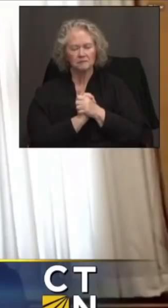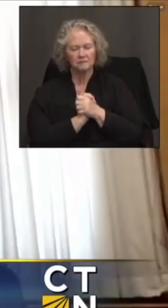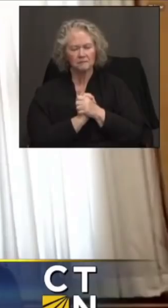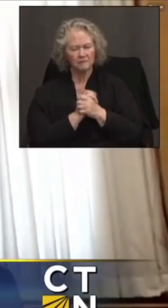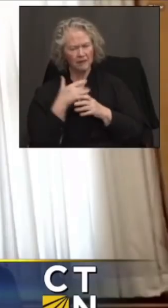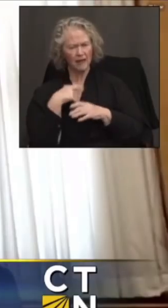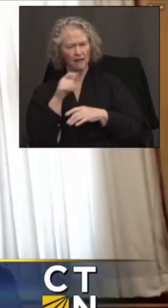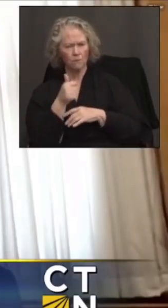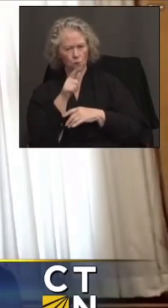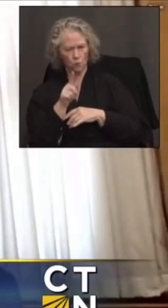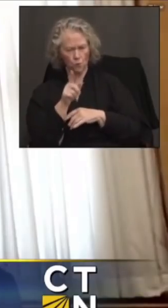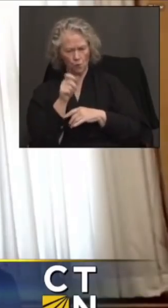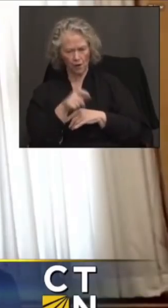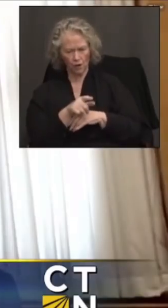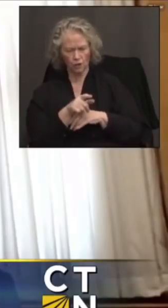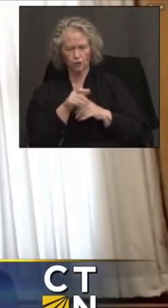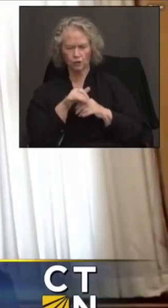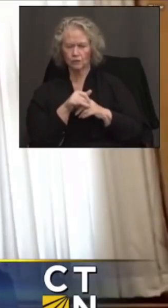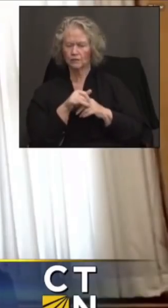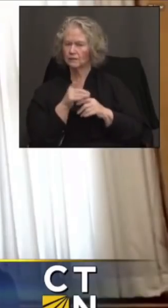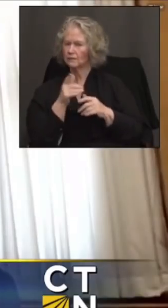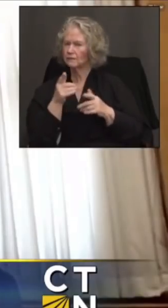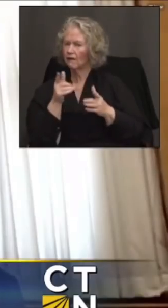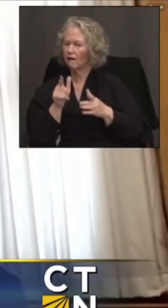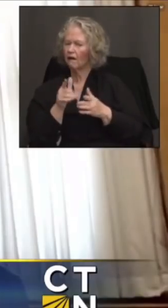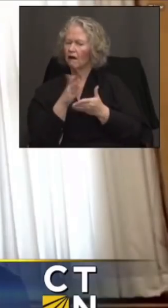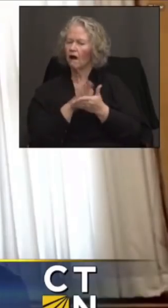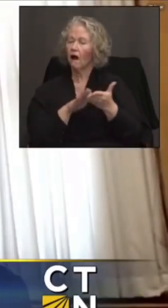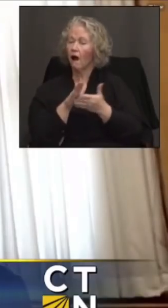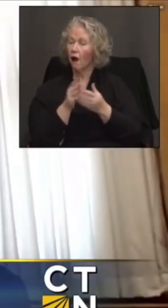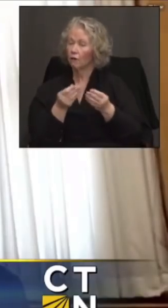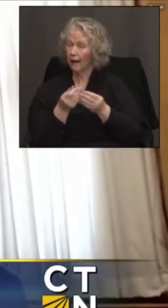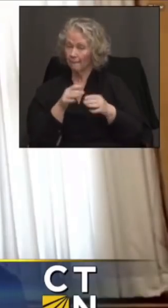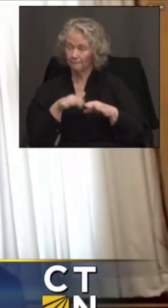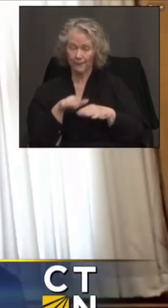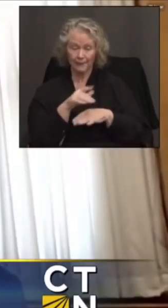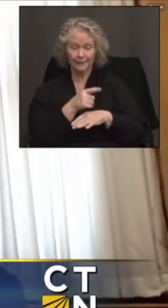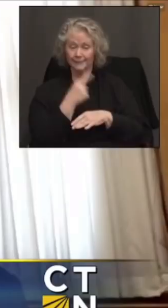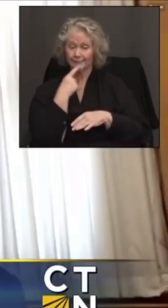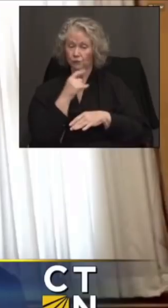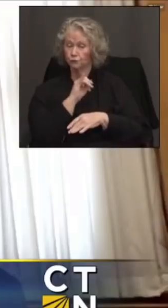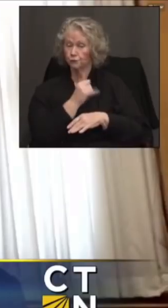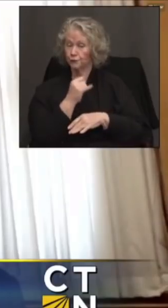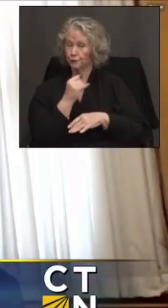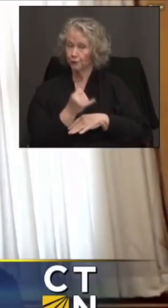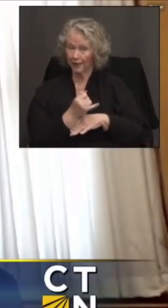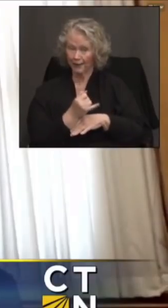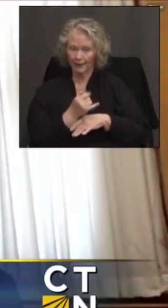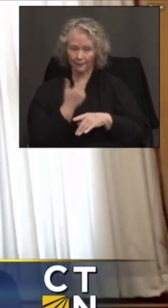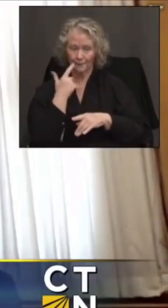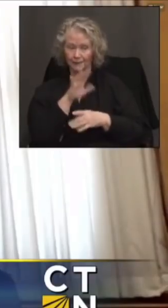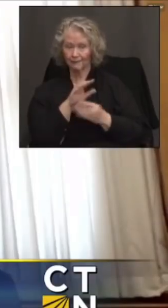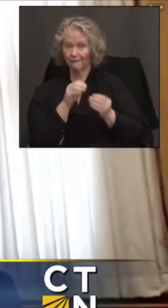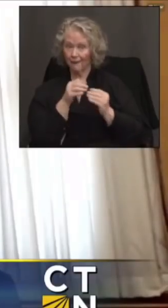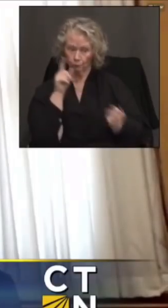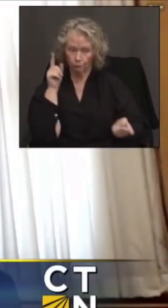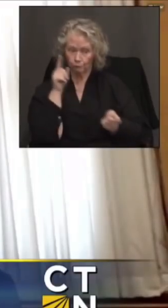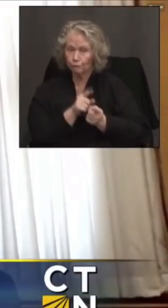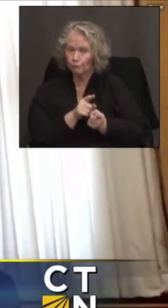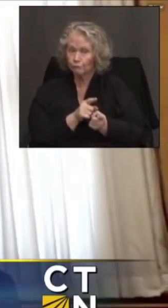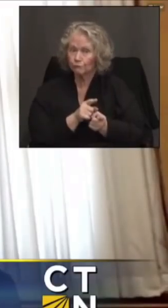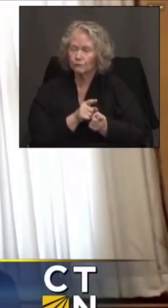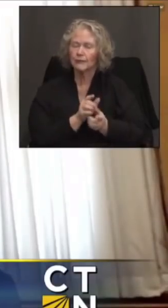question about the plans for college campuses. Now that the Johnson & Johnson shipments have dramatically